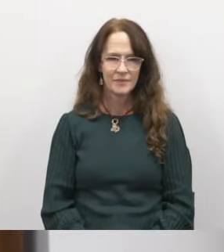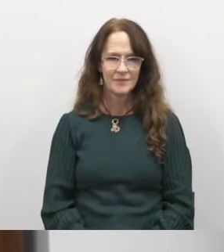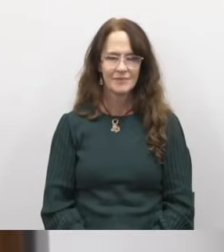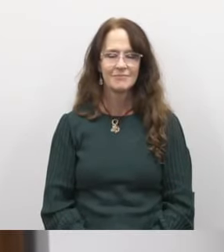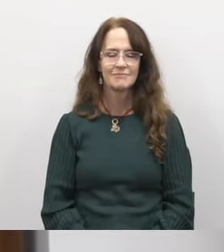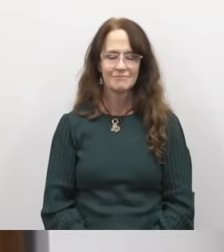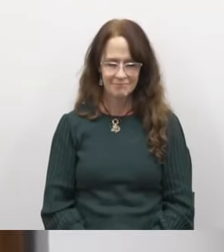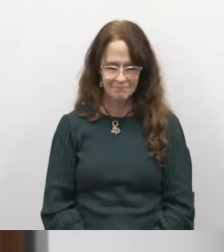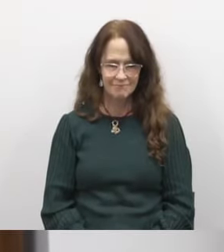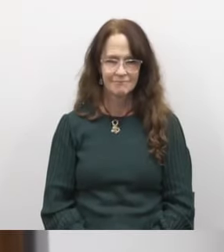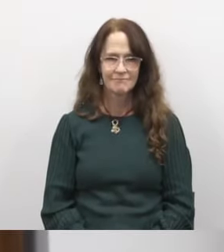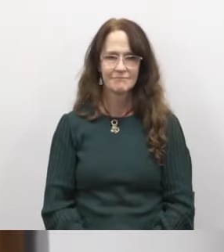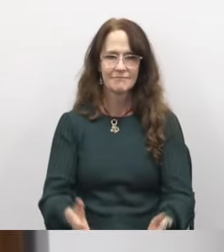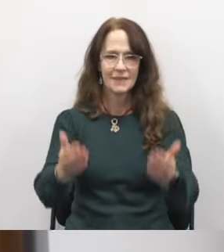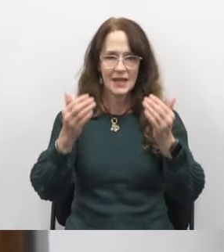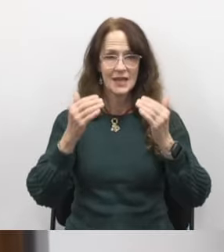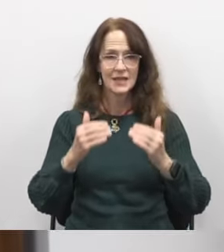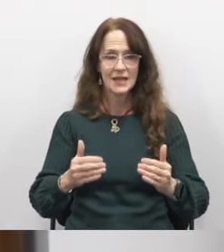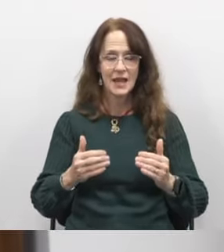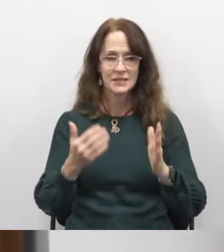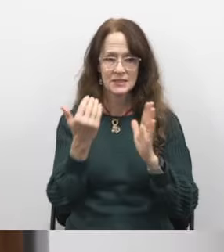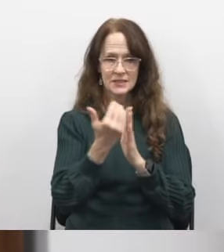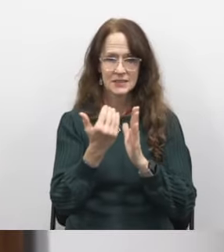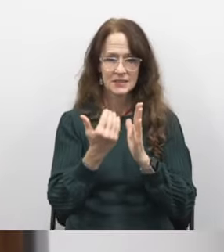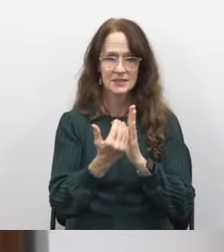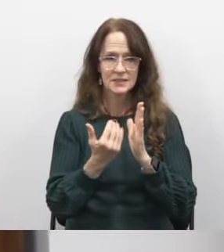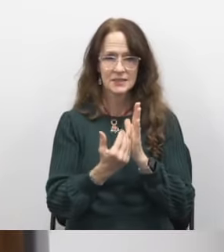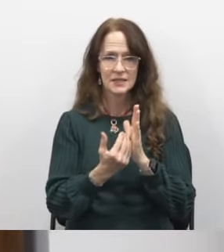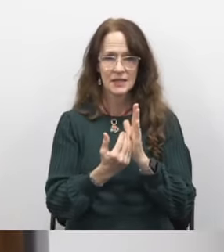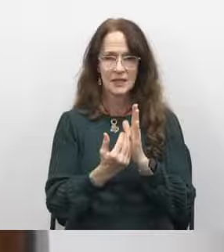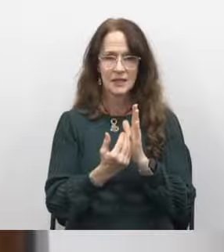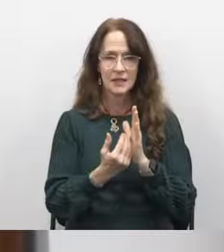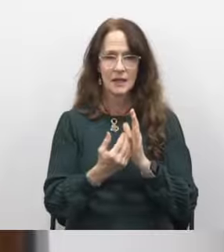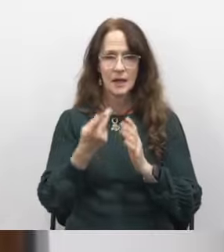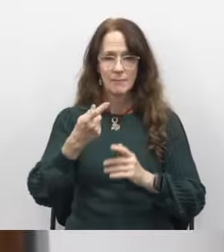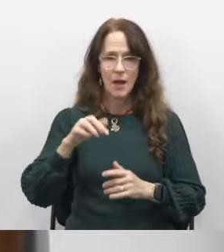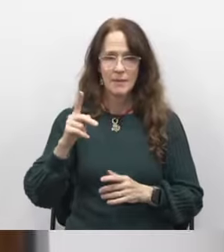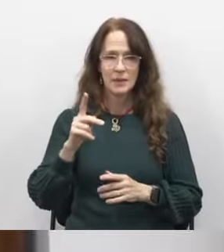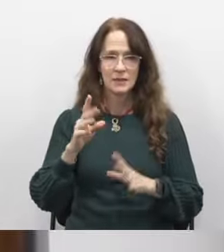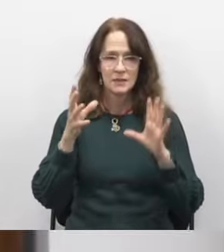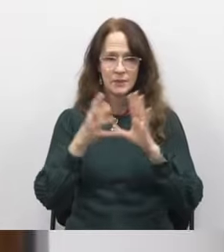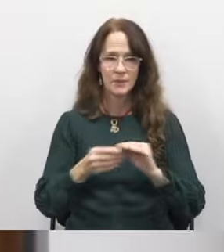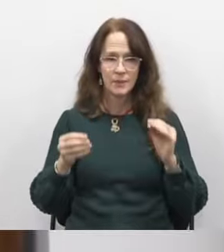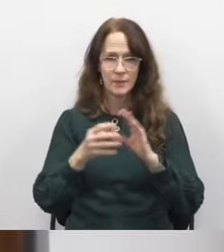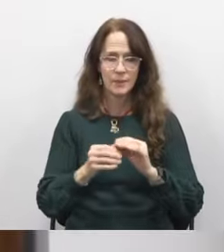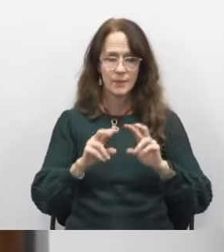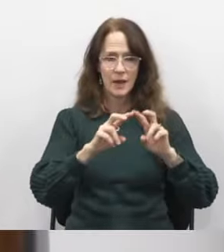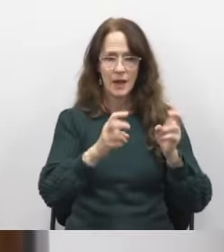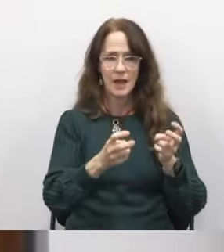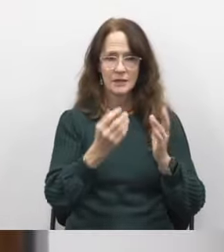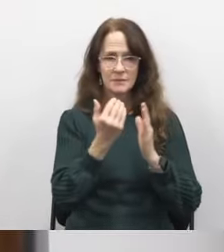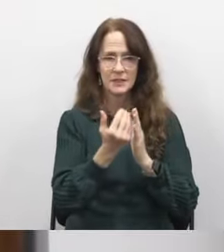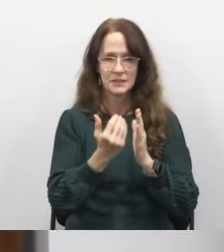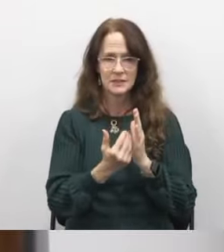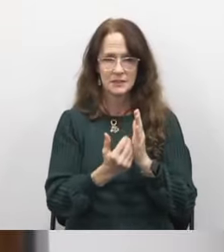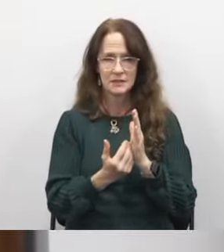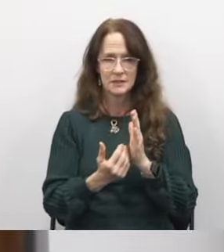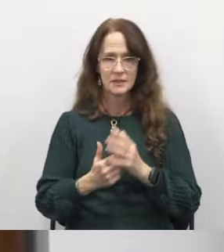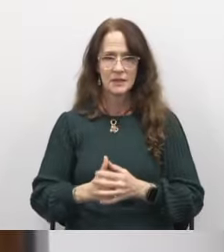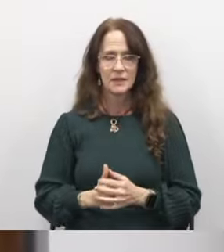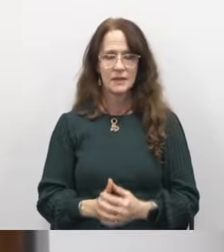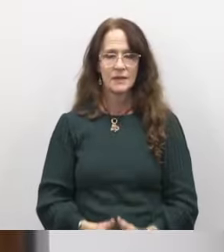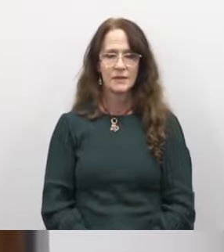Okay, so next on the agenda, we have public testimony on items listed on the